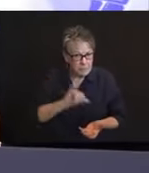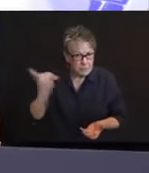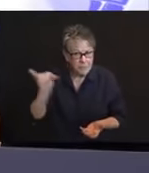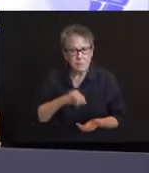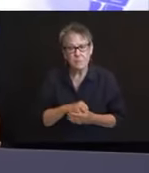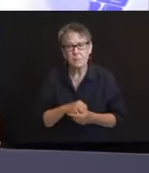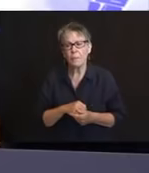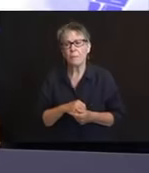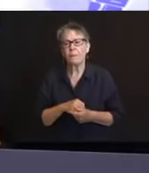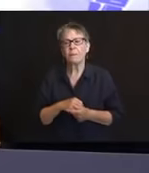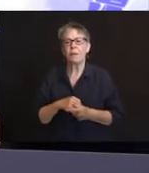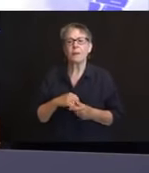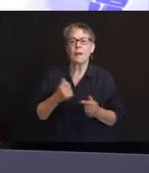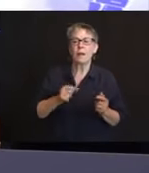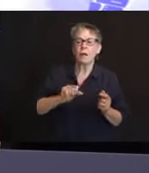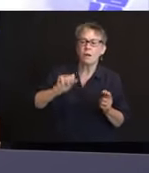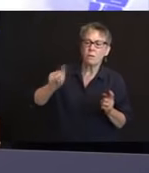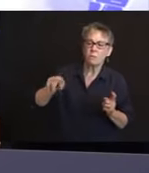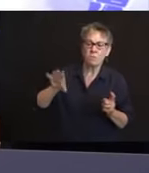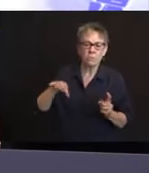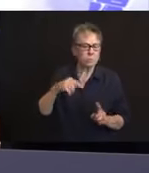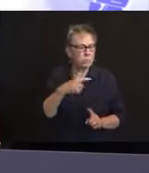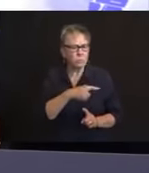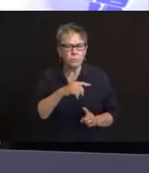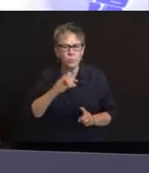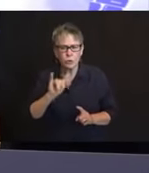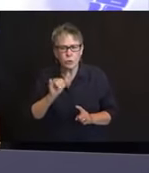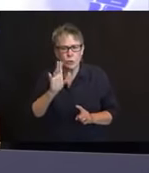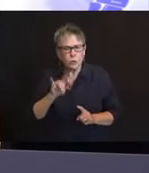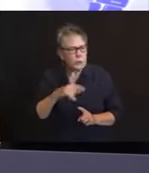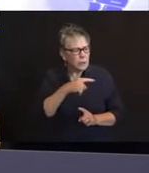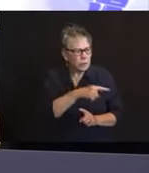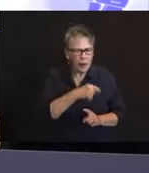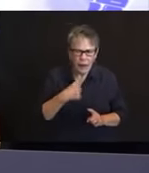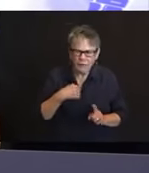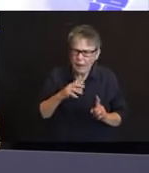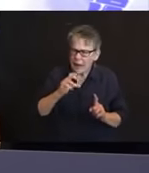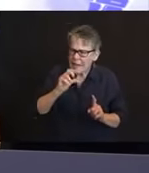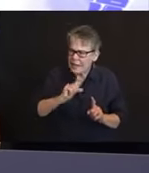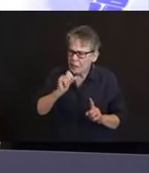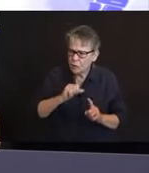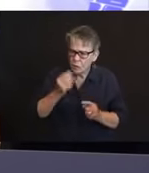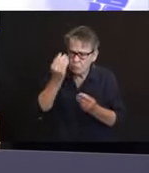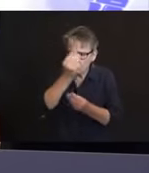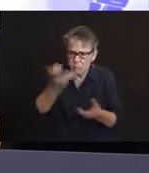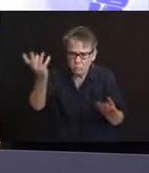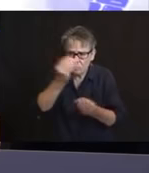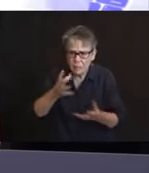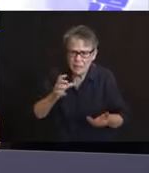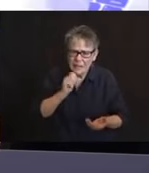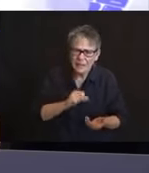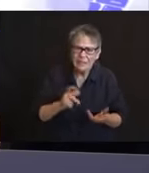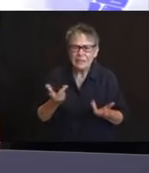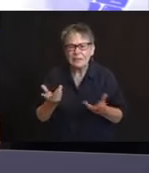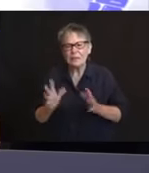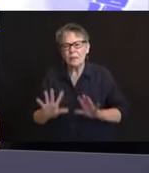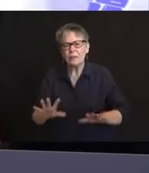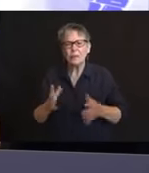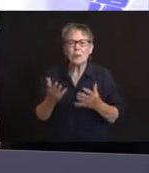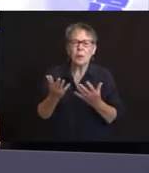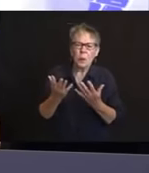for a while, till the obituary gets published and the family has some privacy. But it